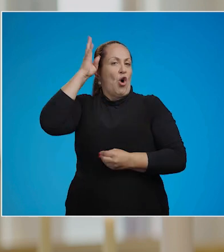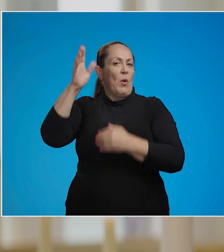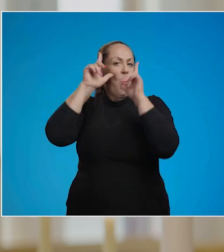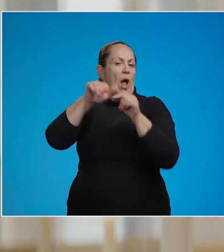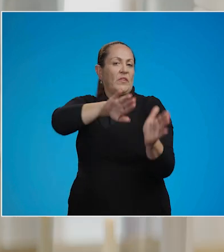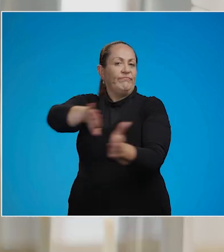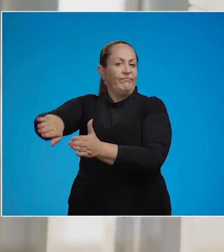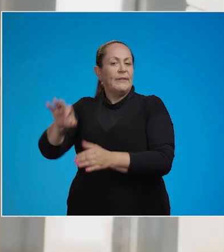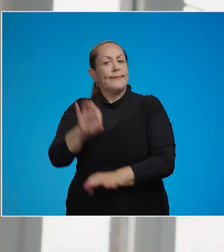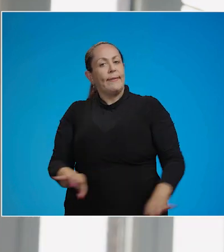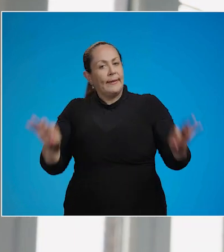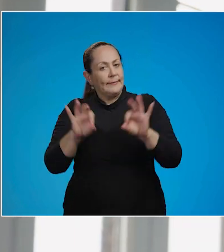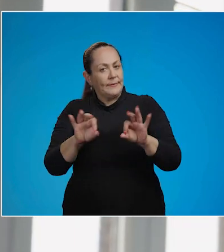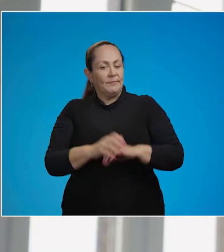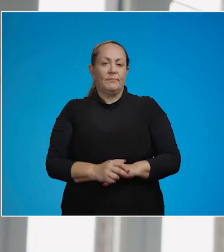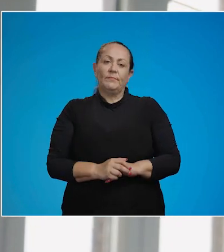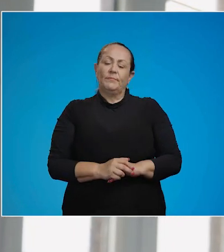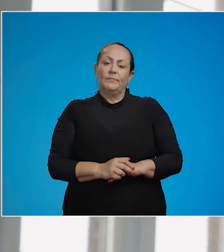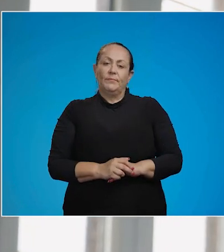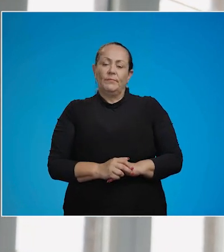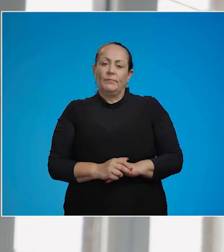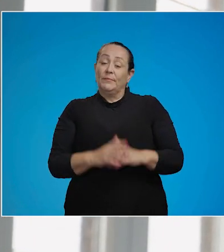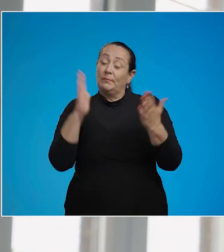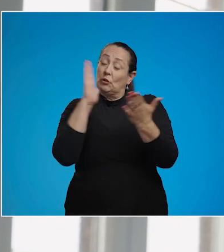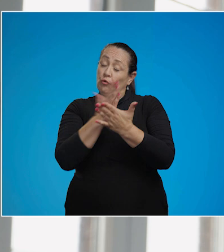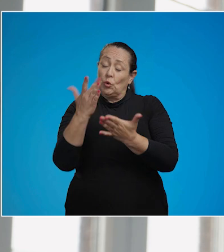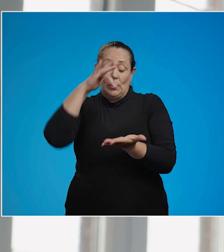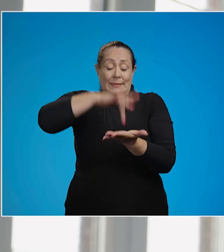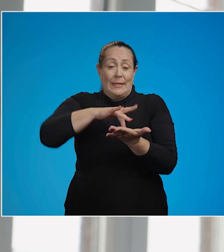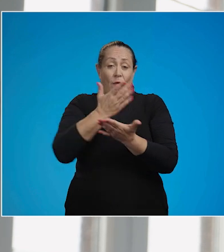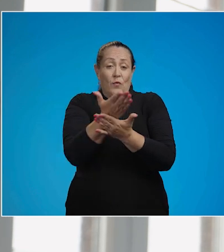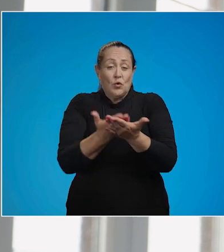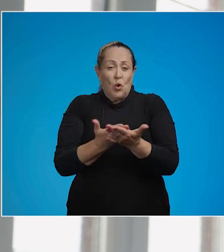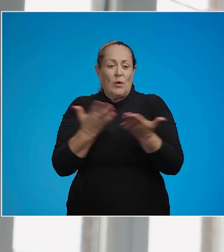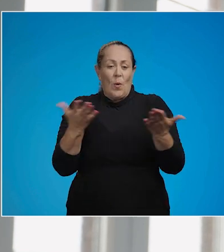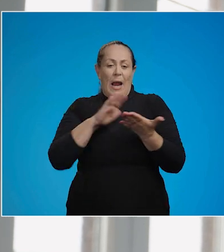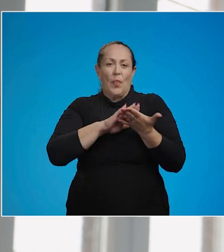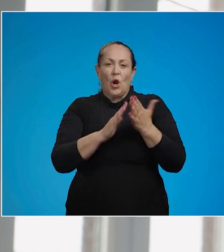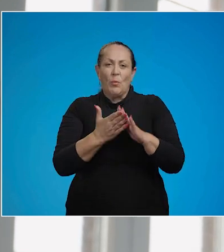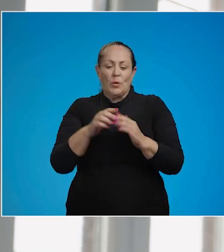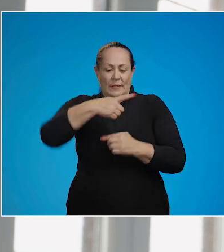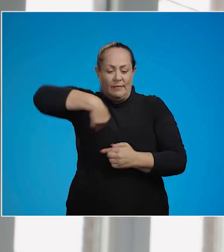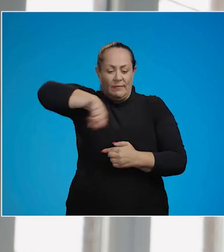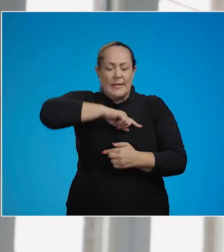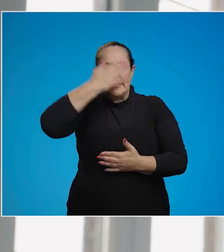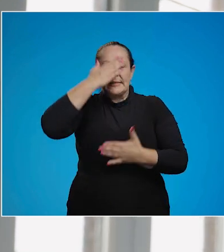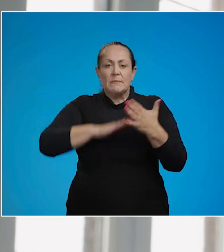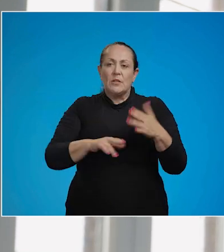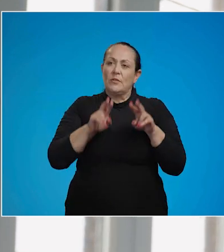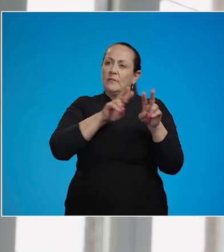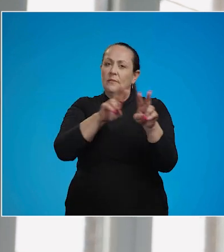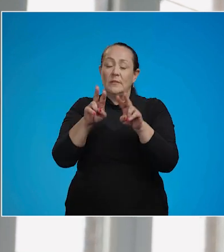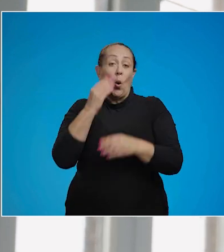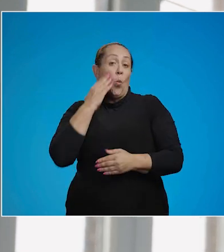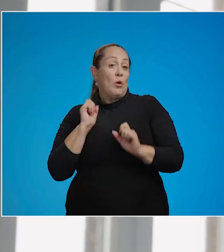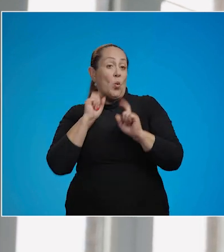the Romans. However, central to the Easter story is the community and the experience of the community,